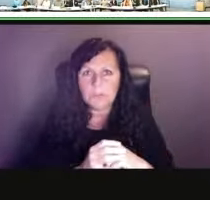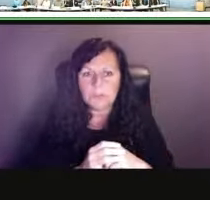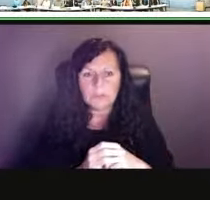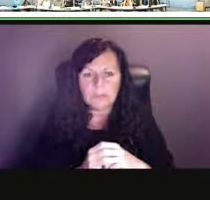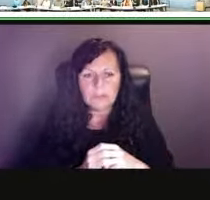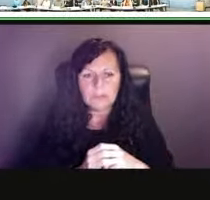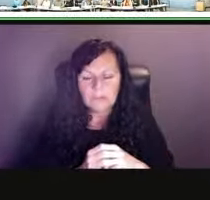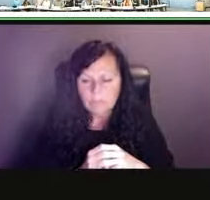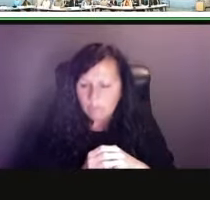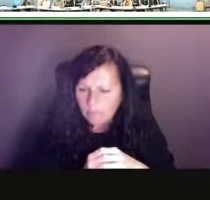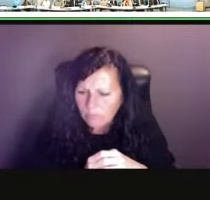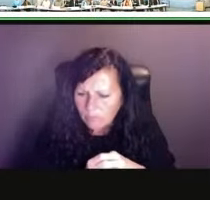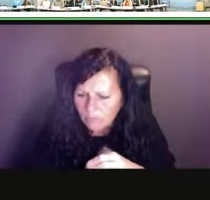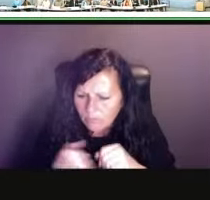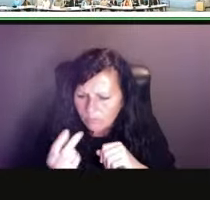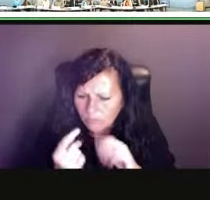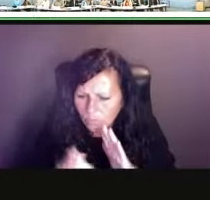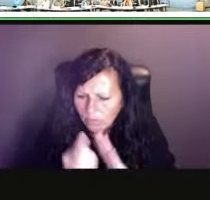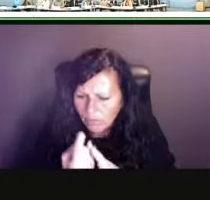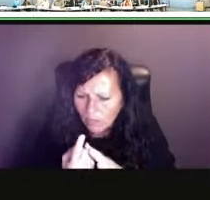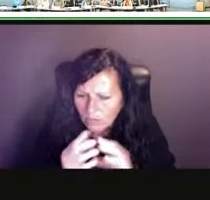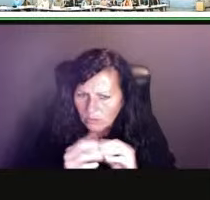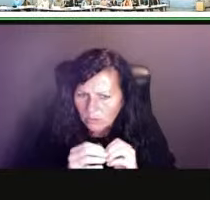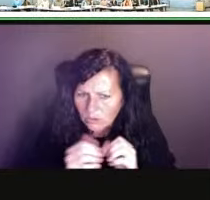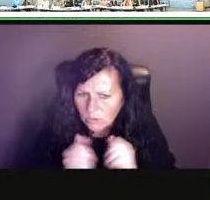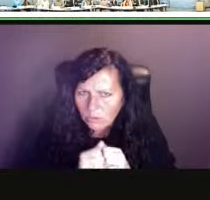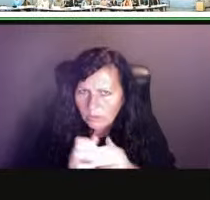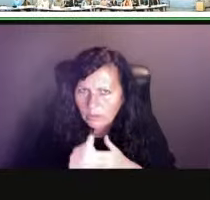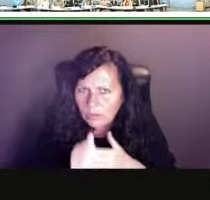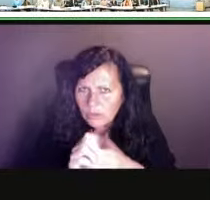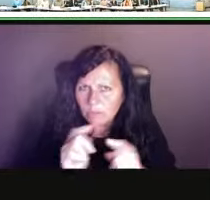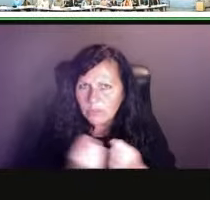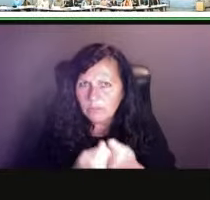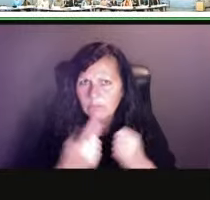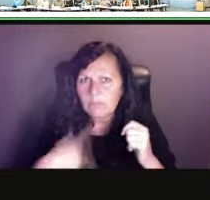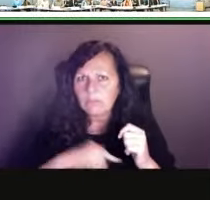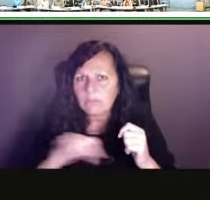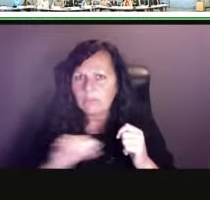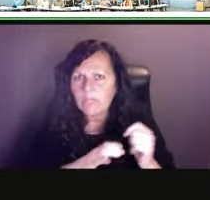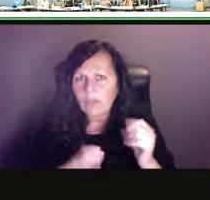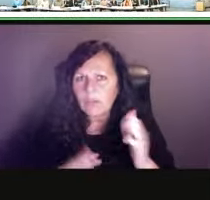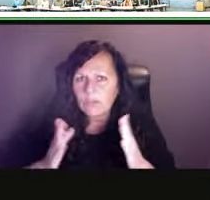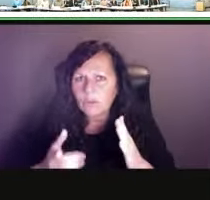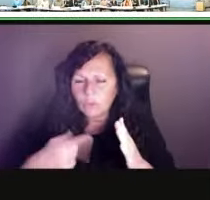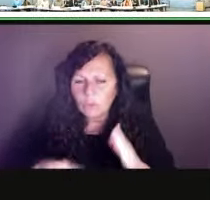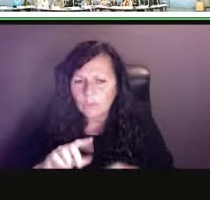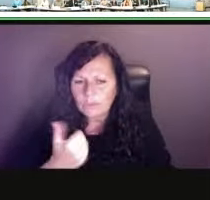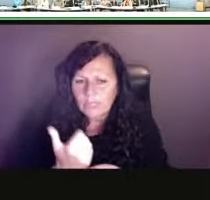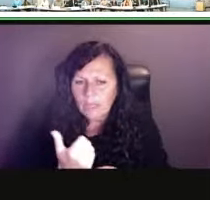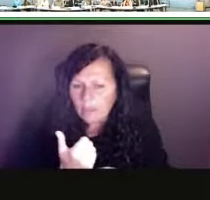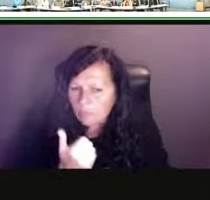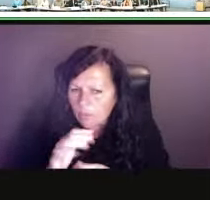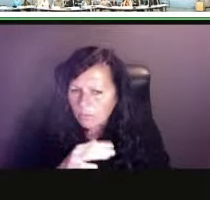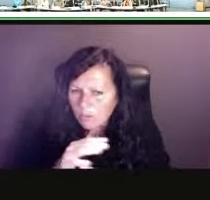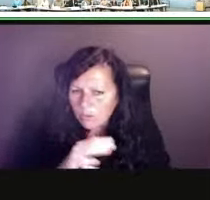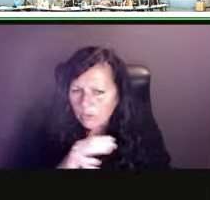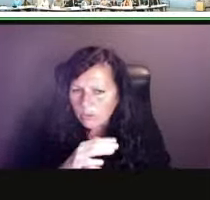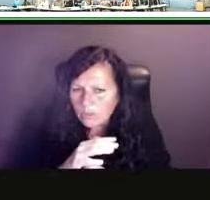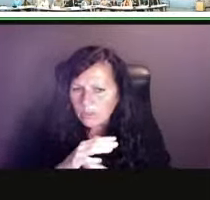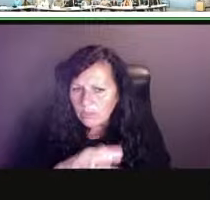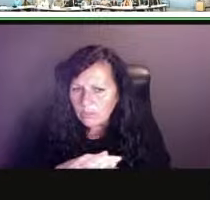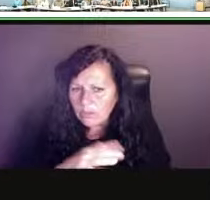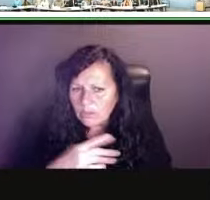Your 12-hour session with the leadership team. You know, us as council, we set the priority areas. We don't ever dictate how many employees you hire to